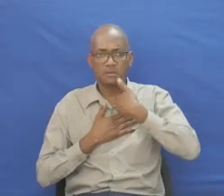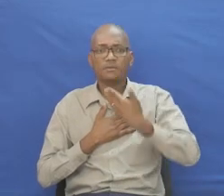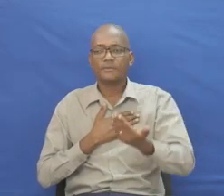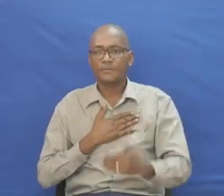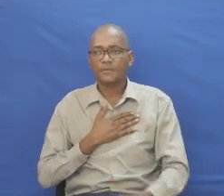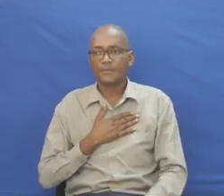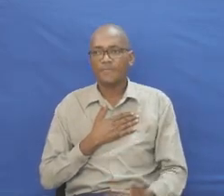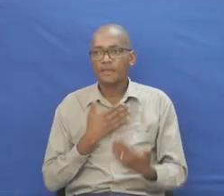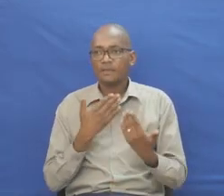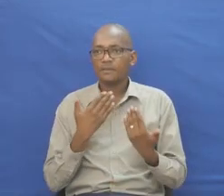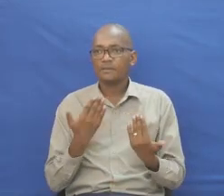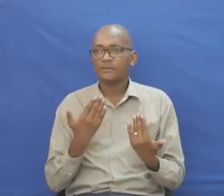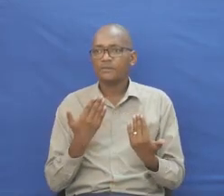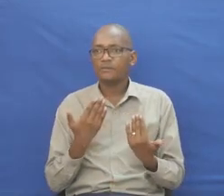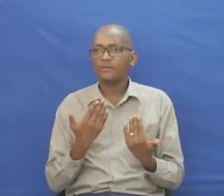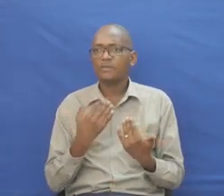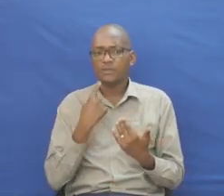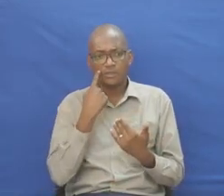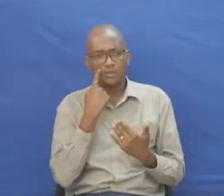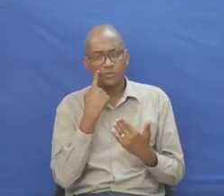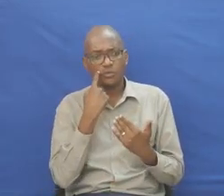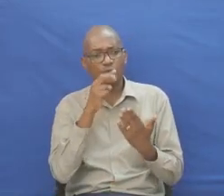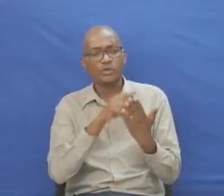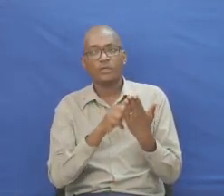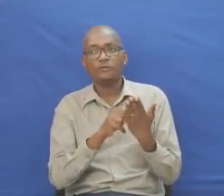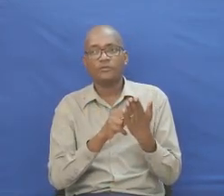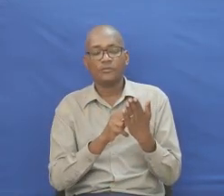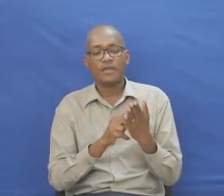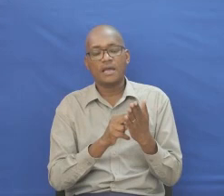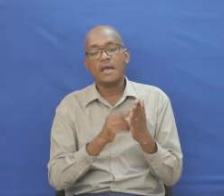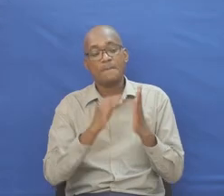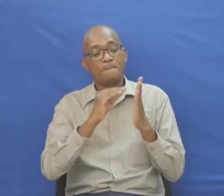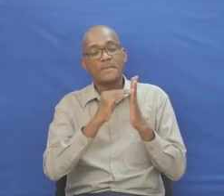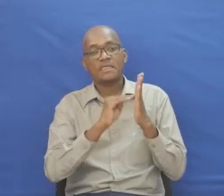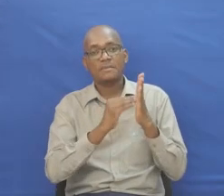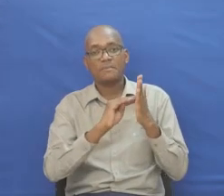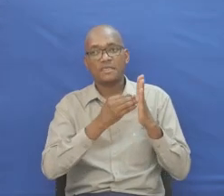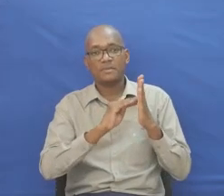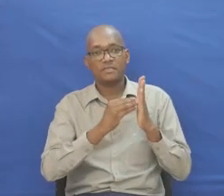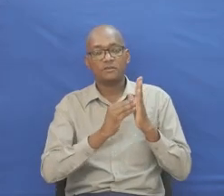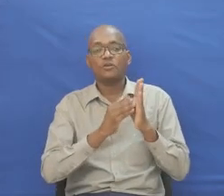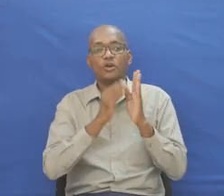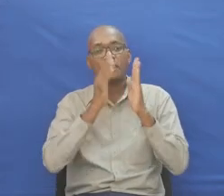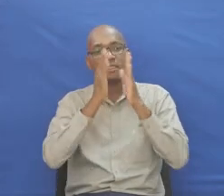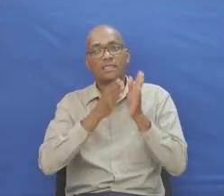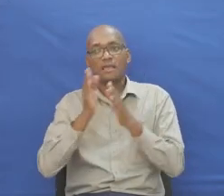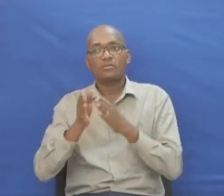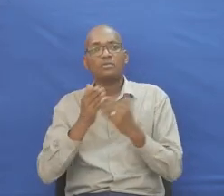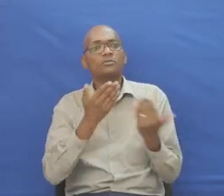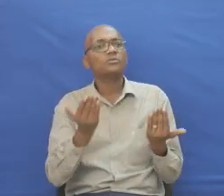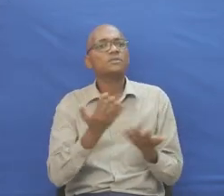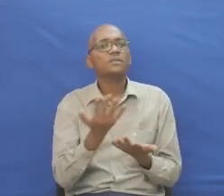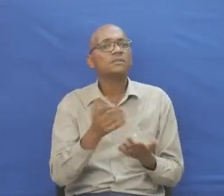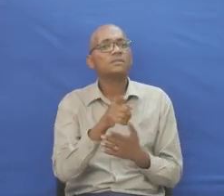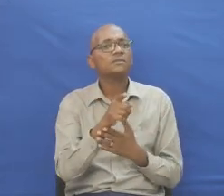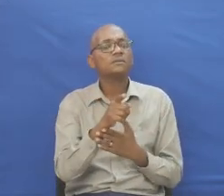much for reminding me. So once you substitute, what is the value of, once you read in your mathematical table, what is the value of sine